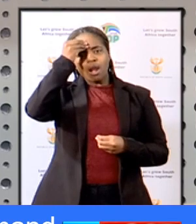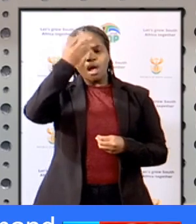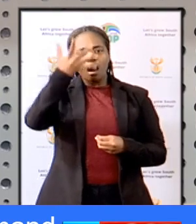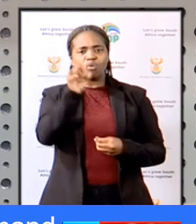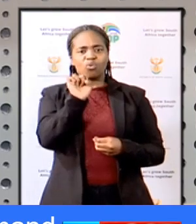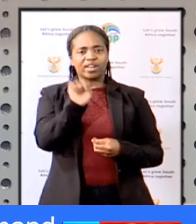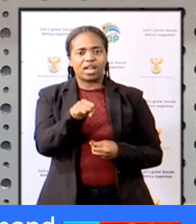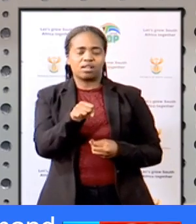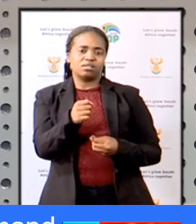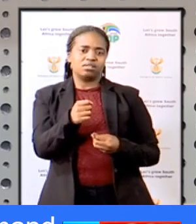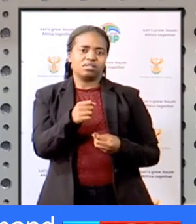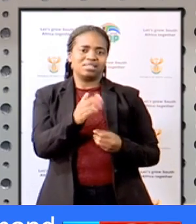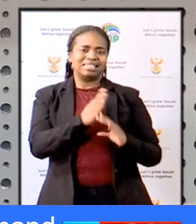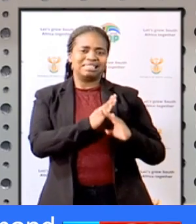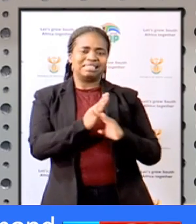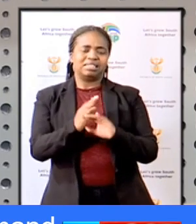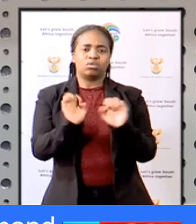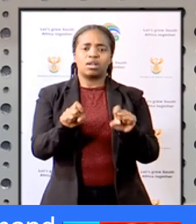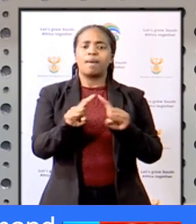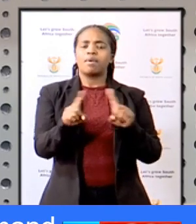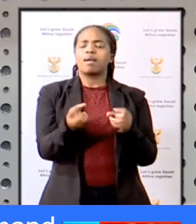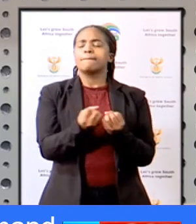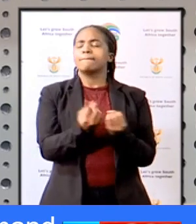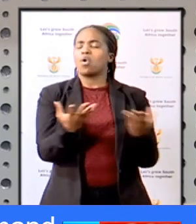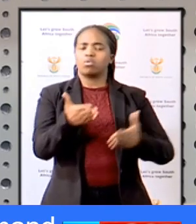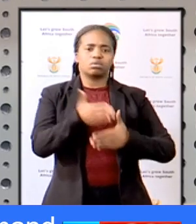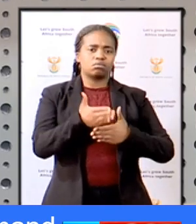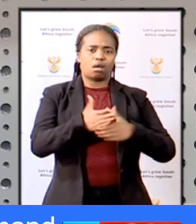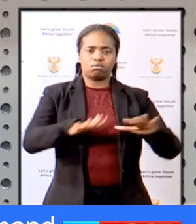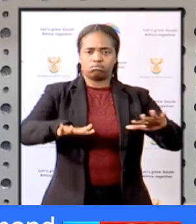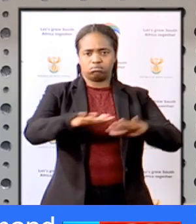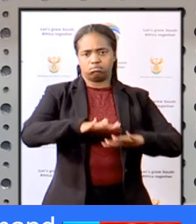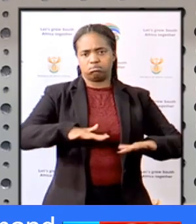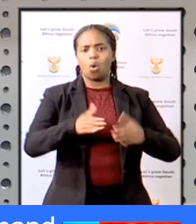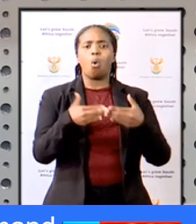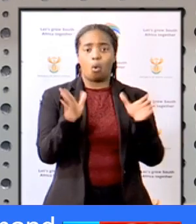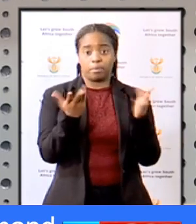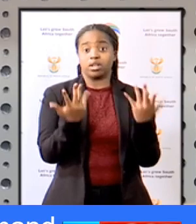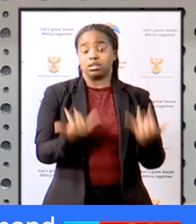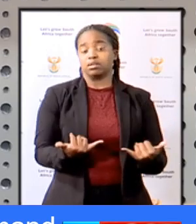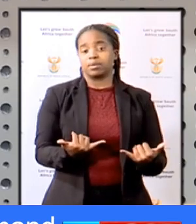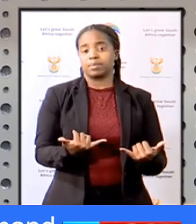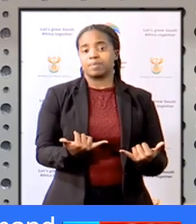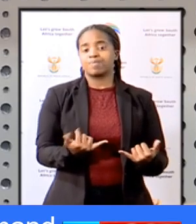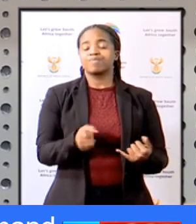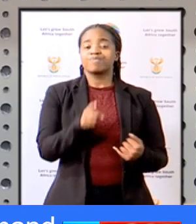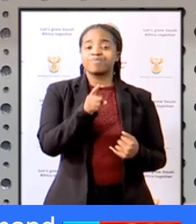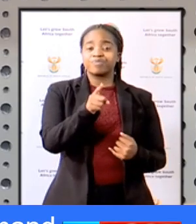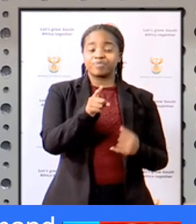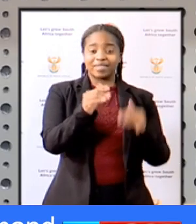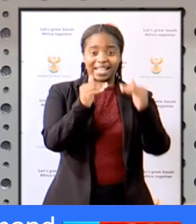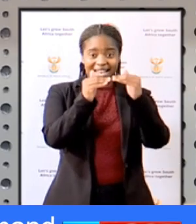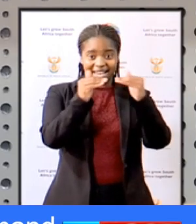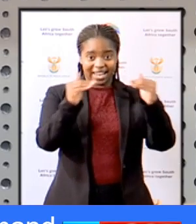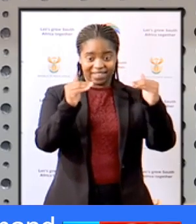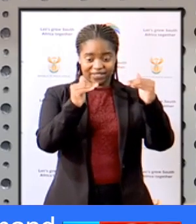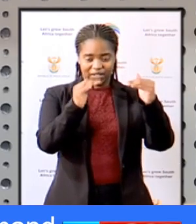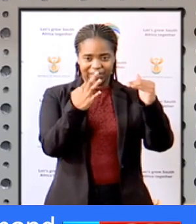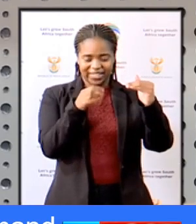additional activities. But most economic activities have opened now. The value of the phased opening,